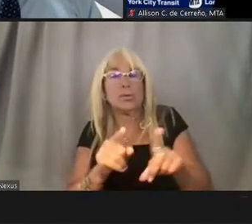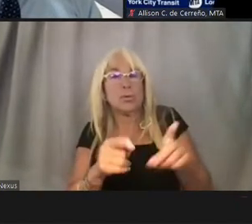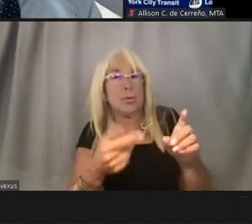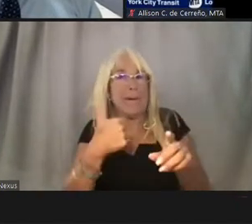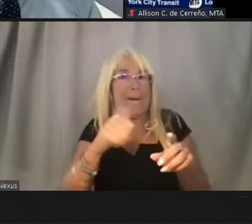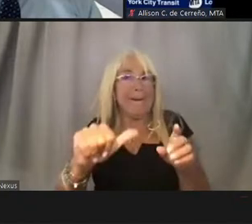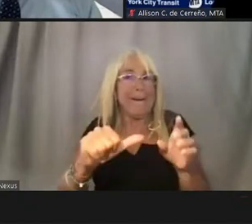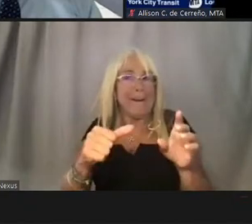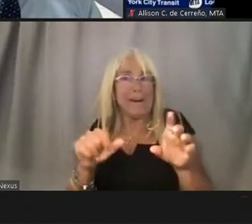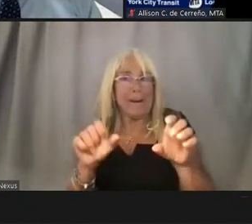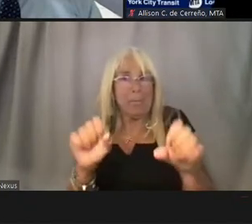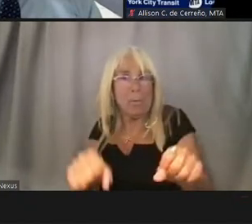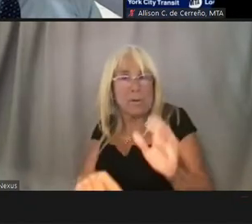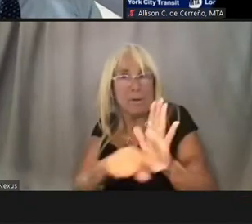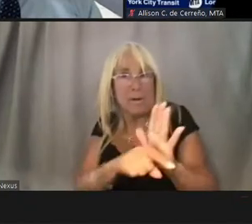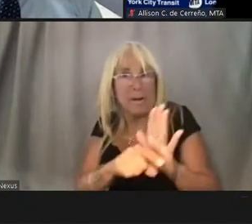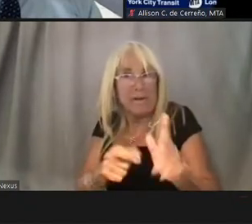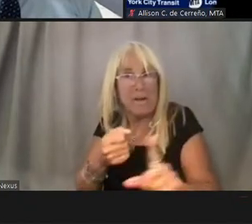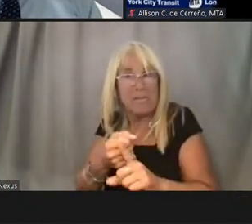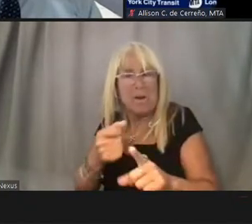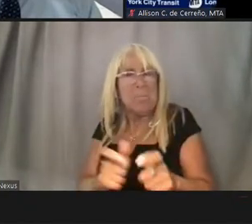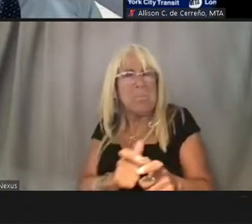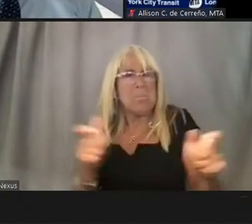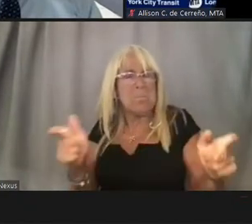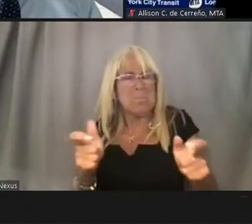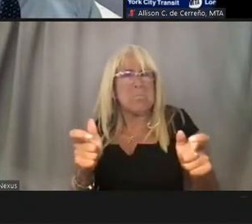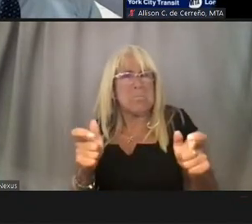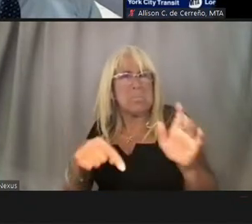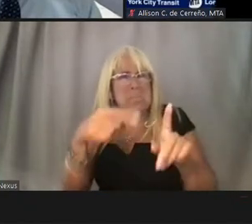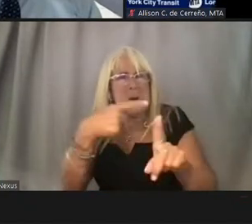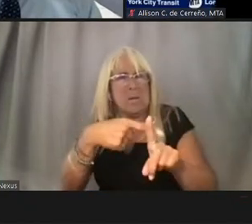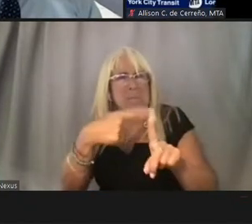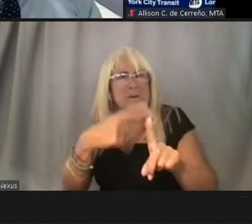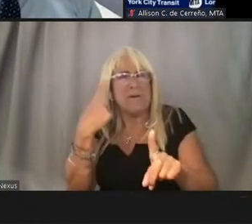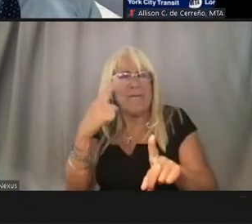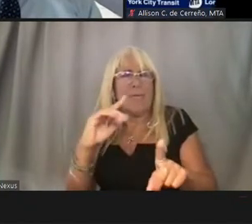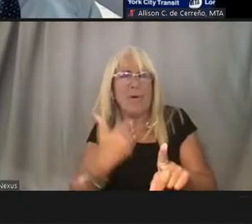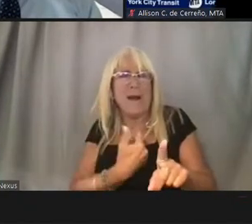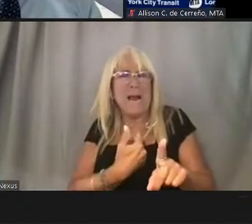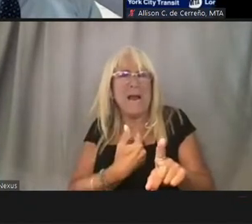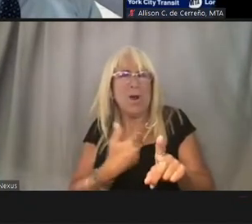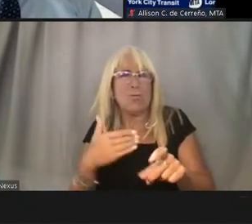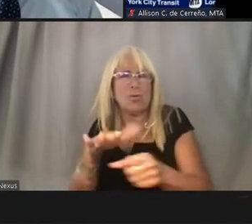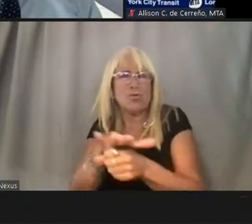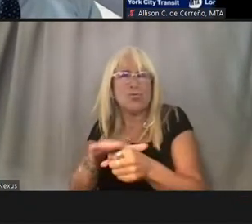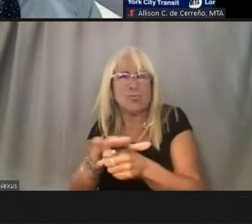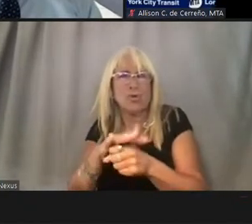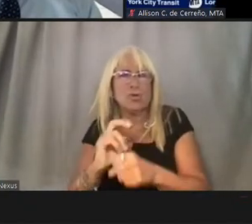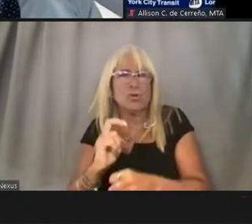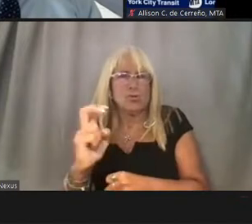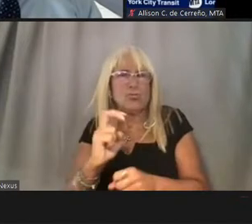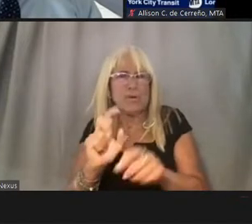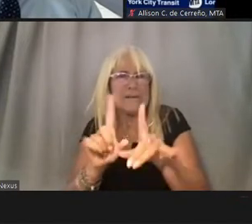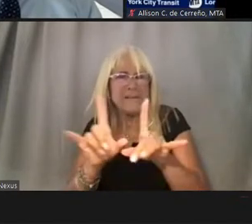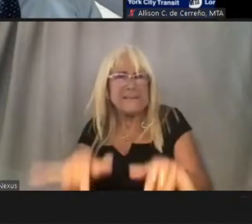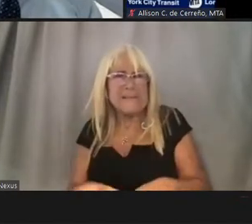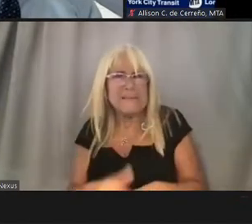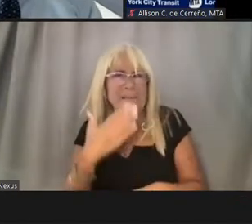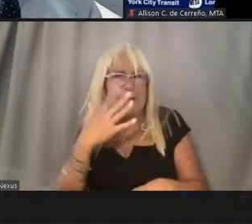is a huge win not just for Manhattan but our regional transit system at large so thank you for your time